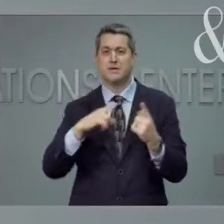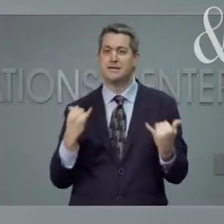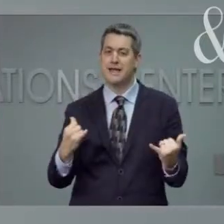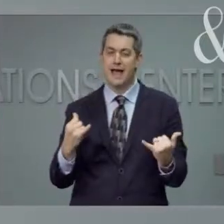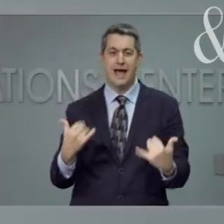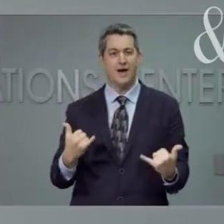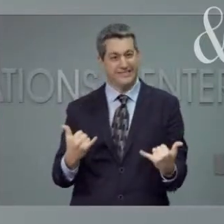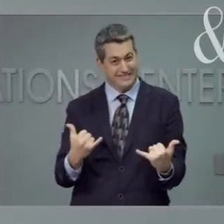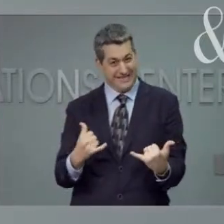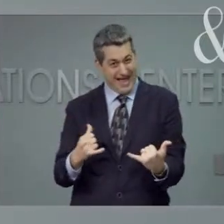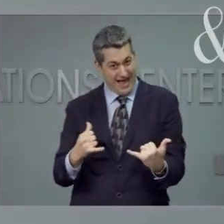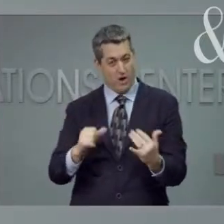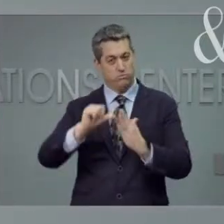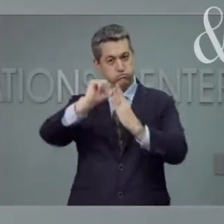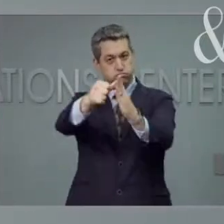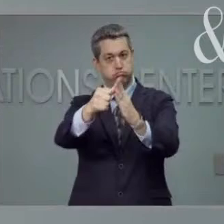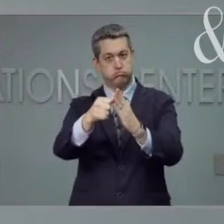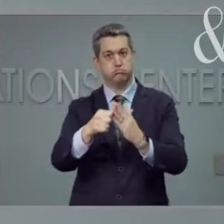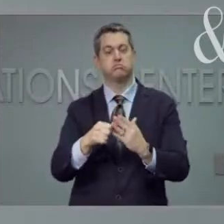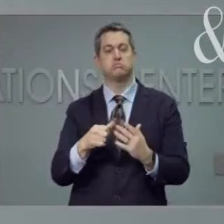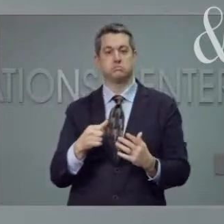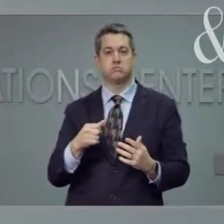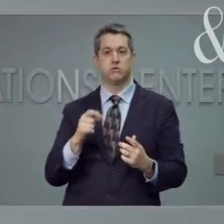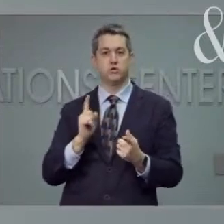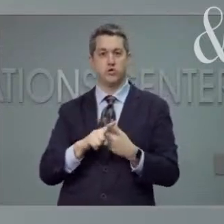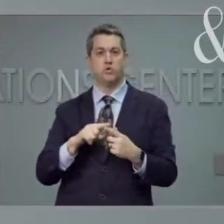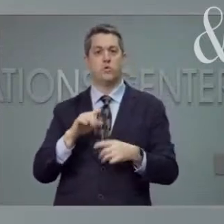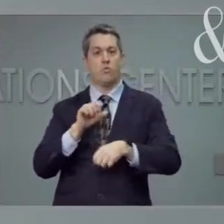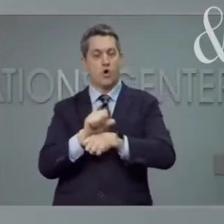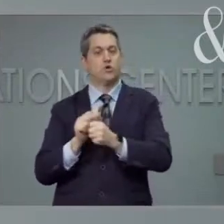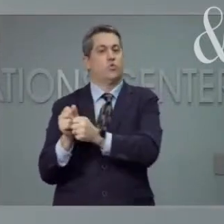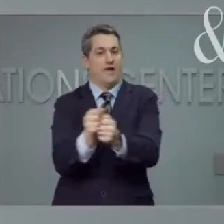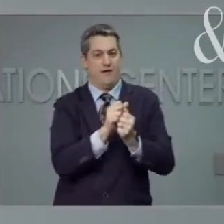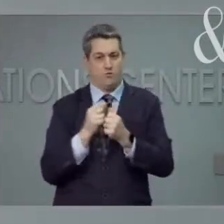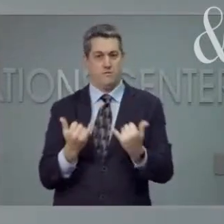state, given what we're seeing in our numbers. Thanks.